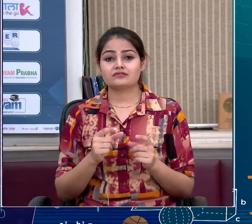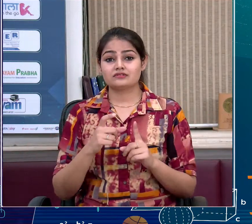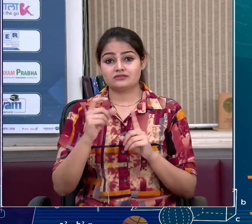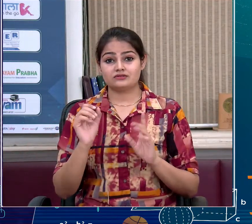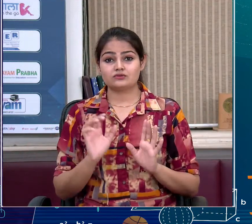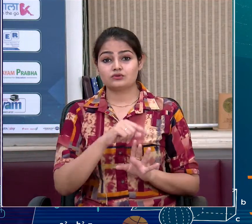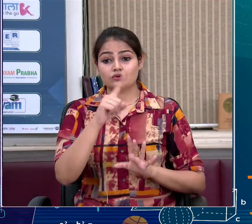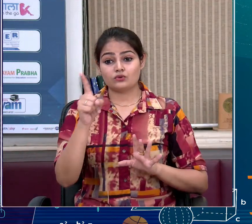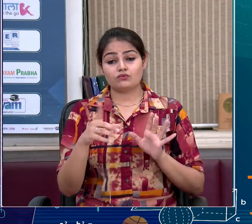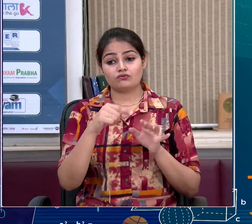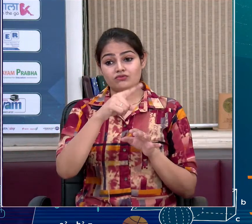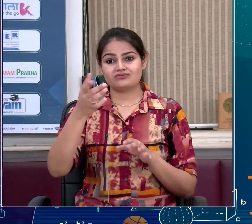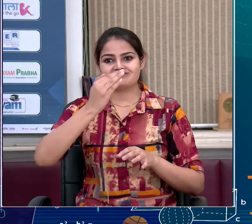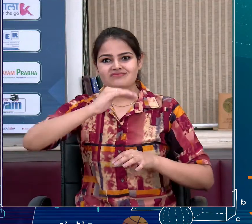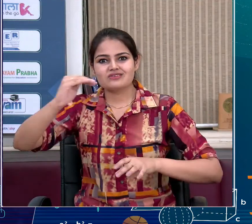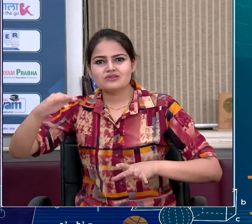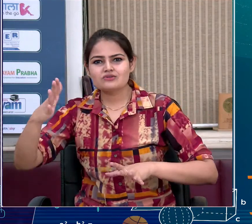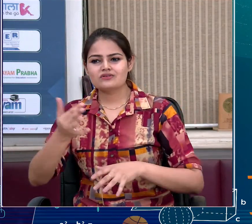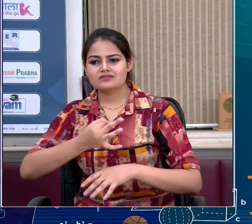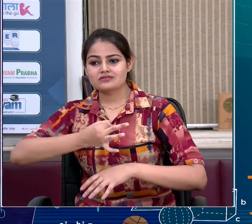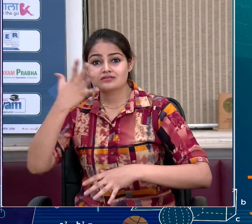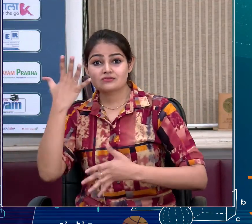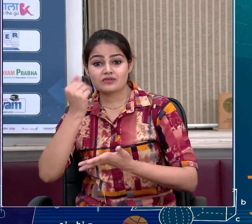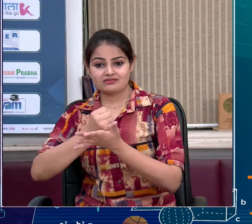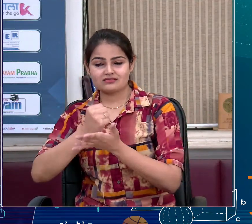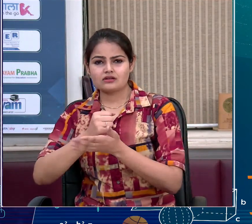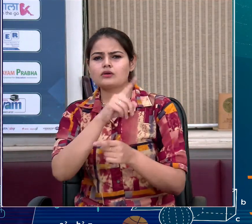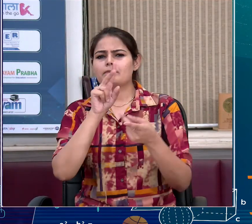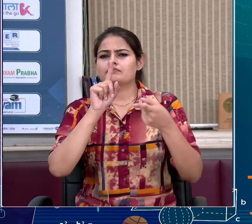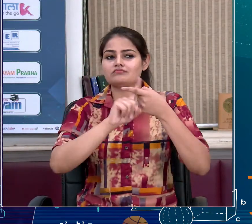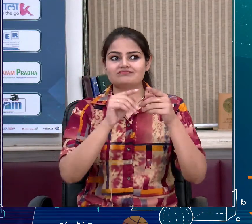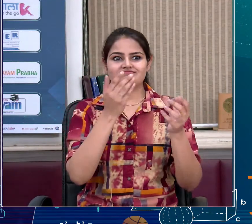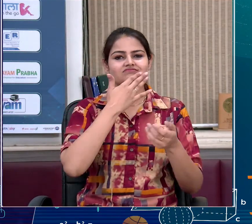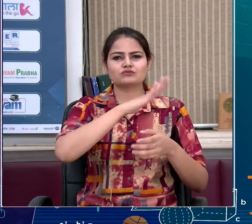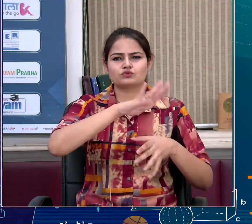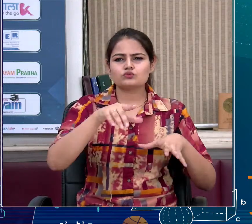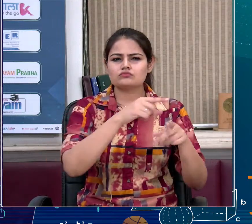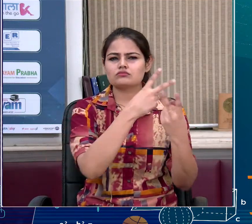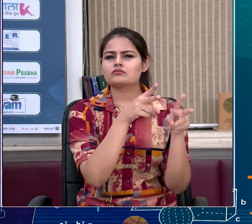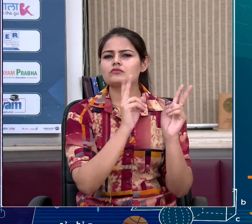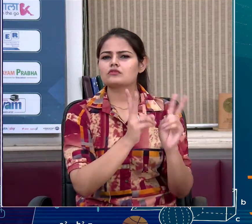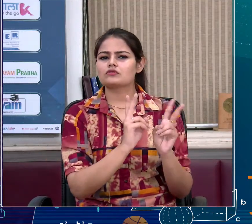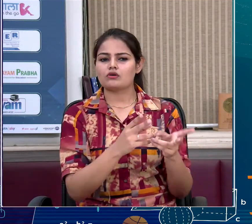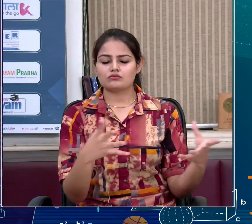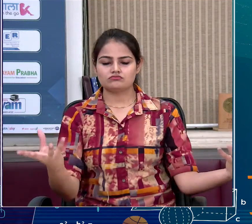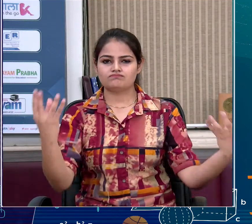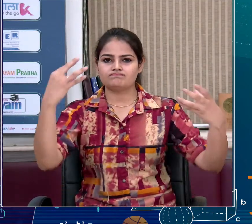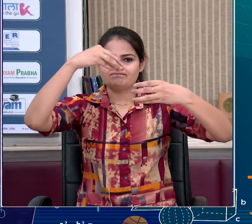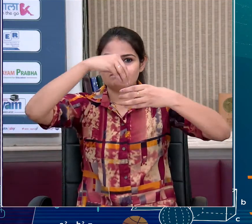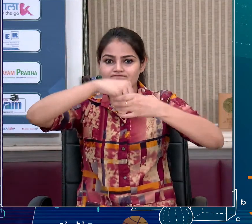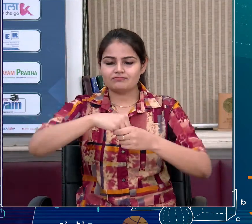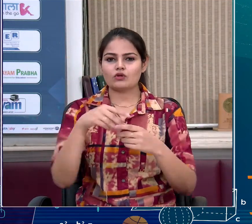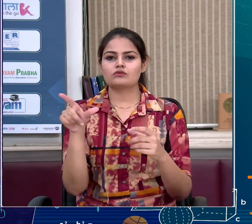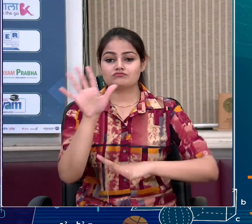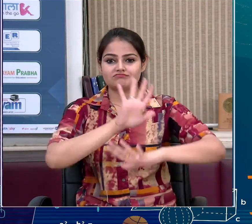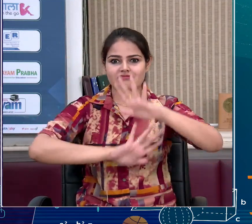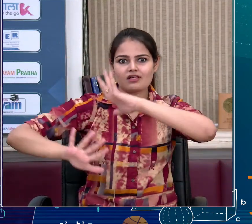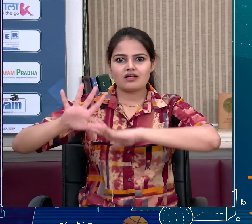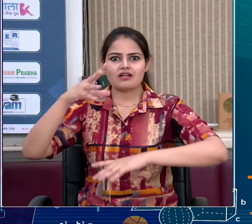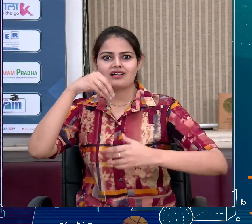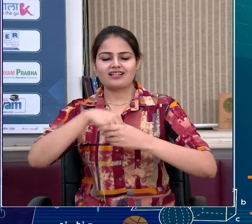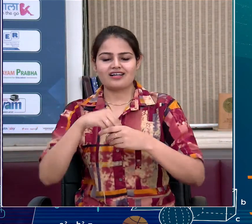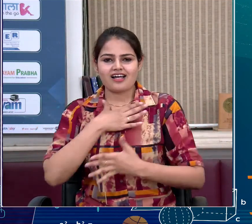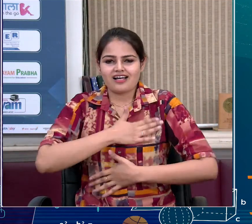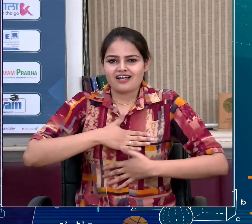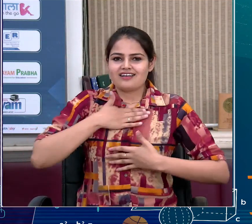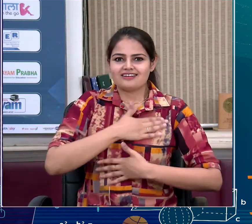your special needs, plus it is also helping the other children who are in the class to do interesting activities. Let's say,